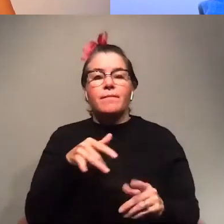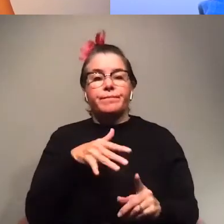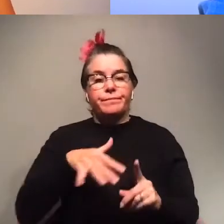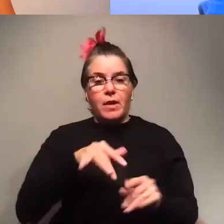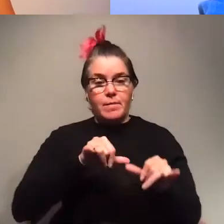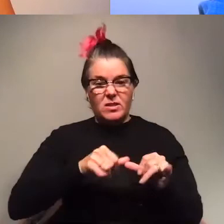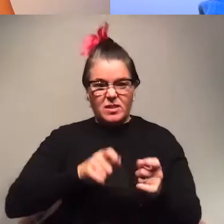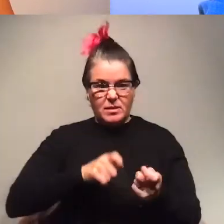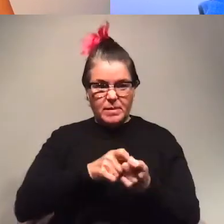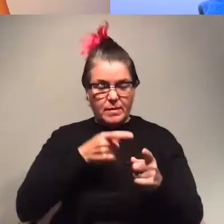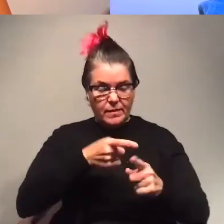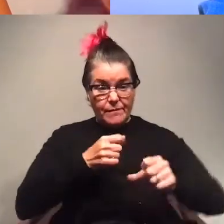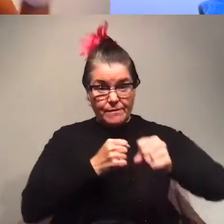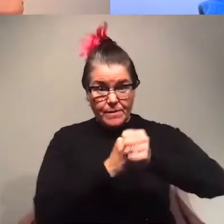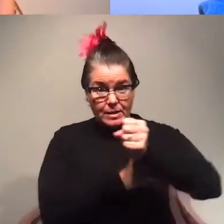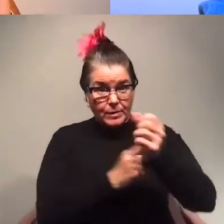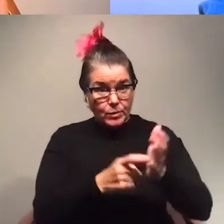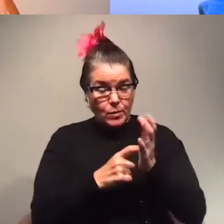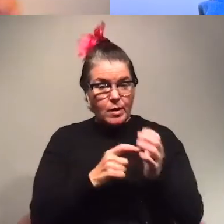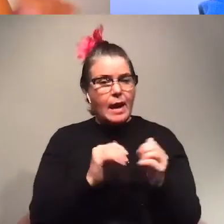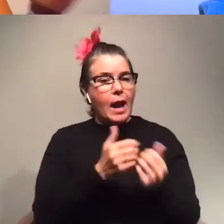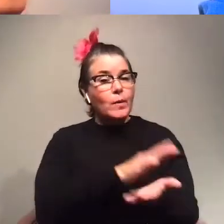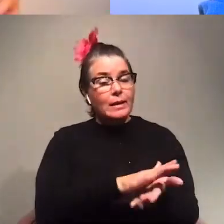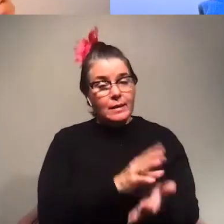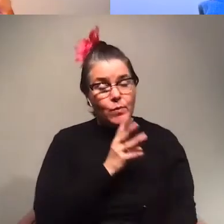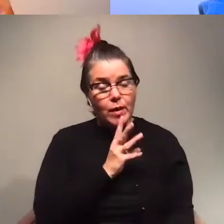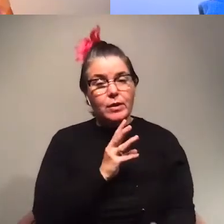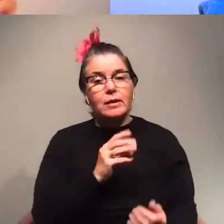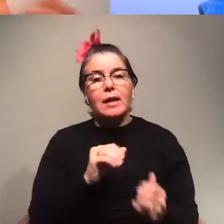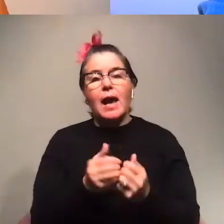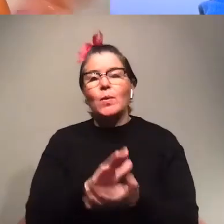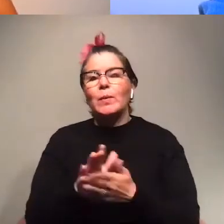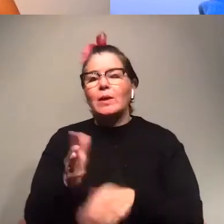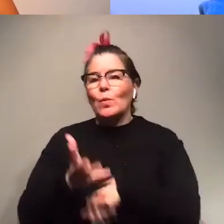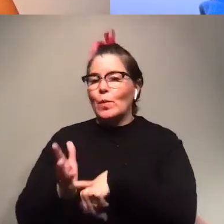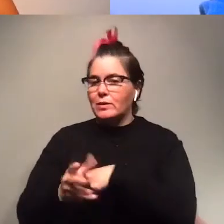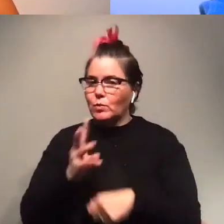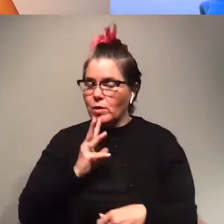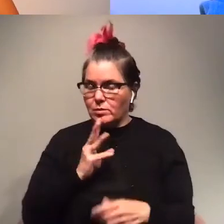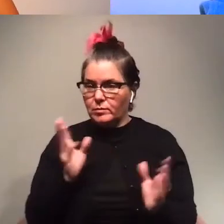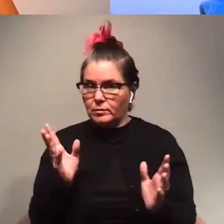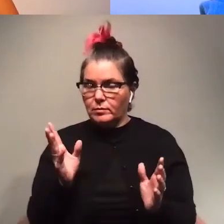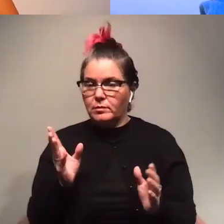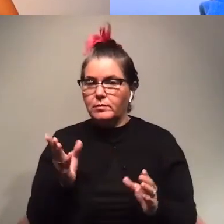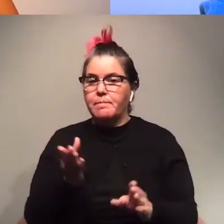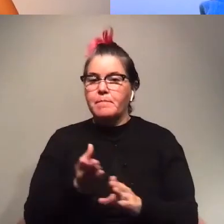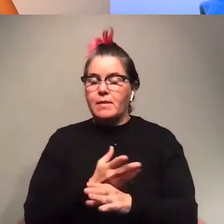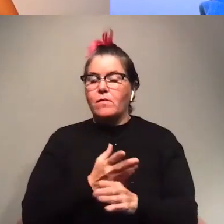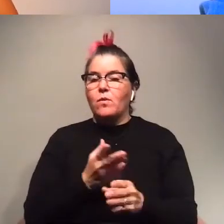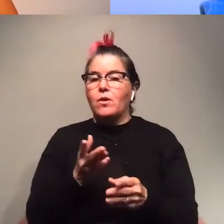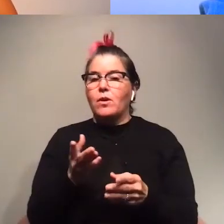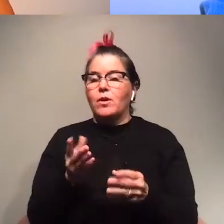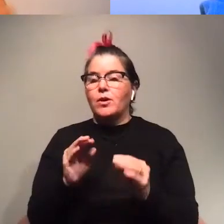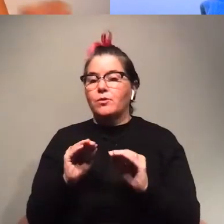the fundamentals you need to know are how to clean water and how to clean wastewater before you're emitting it into like our streams